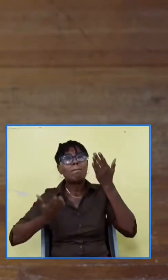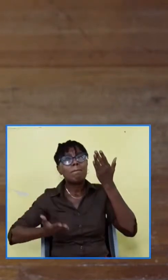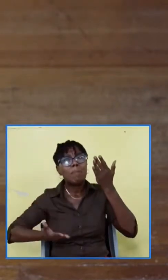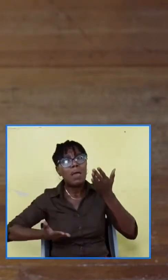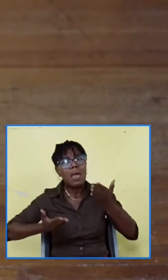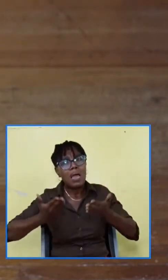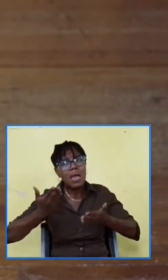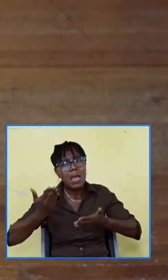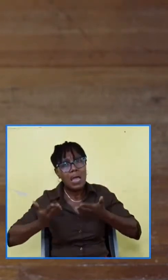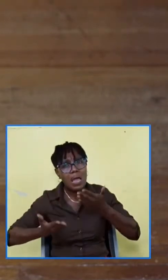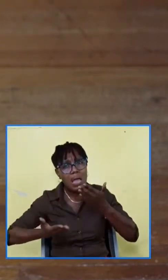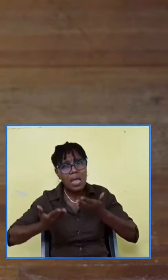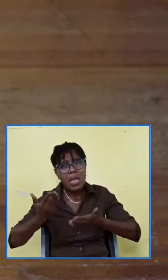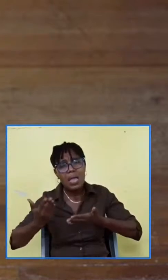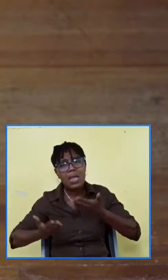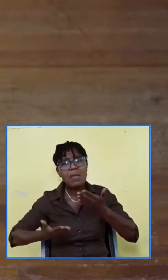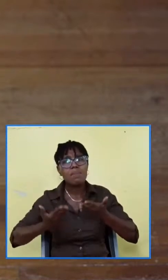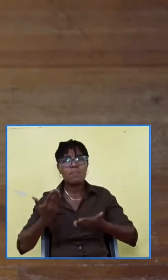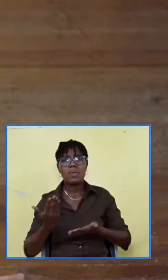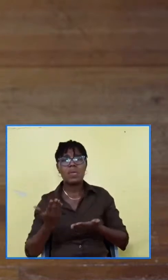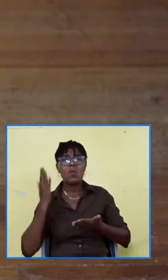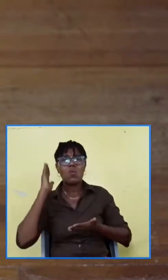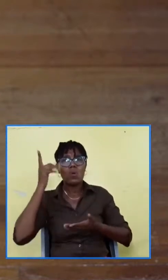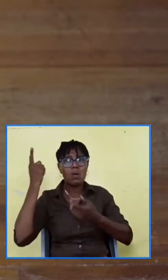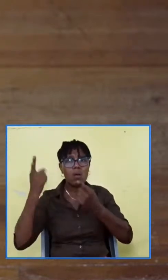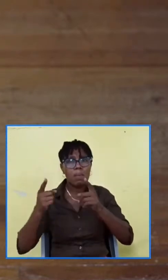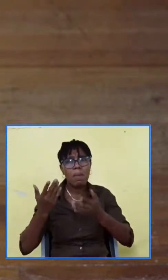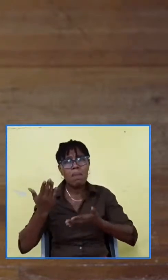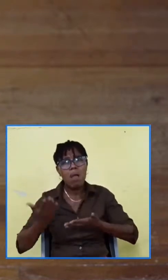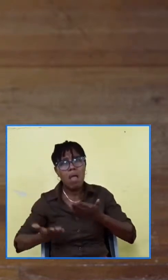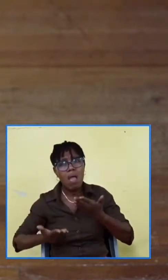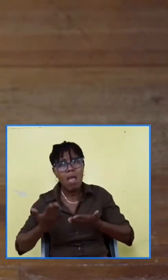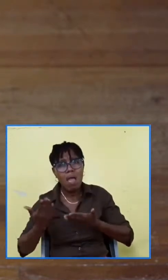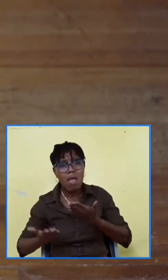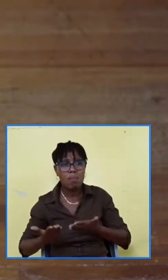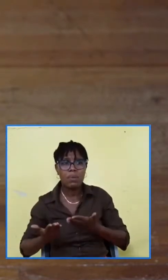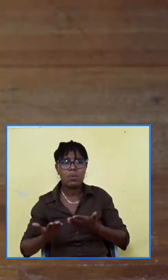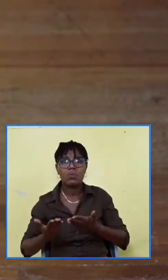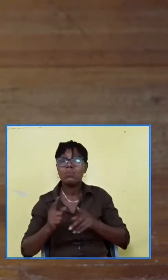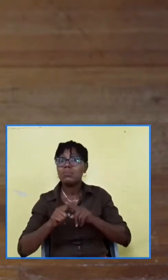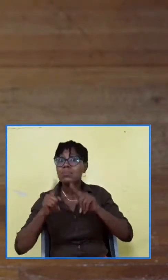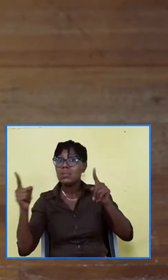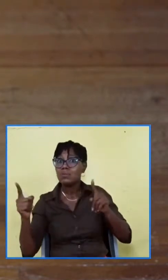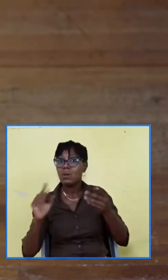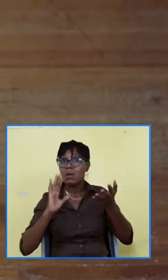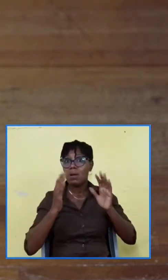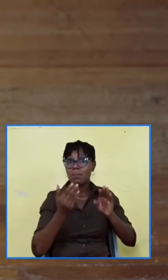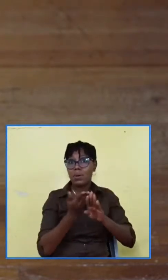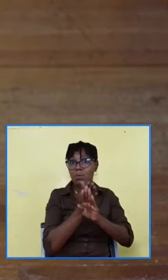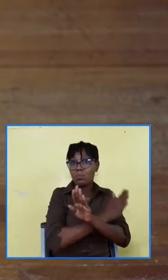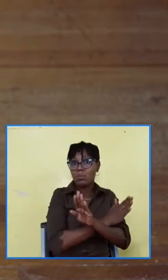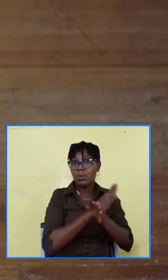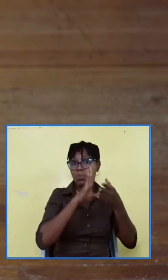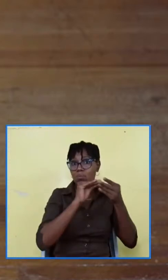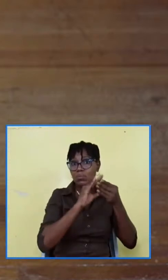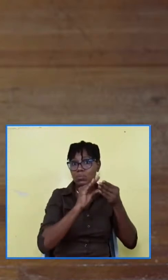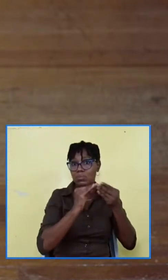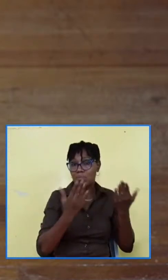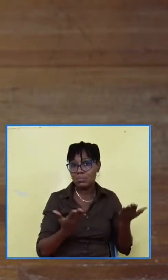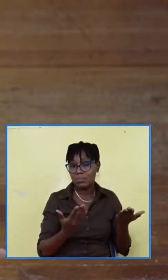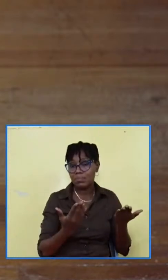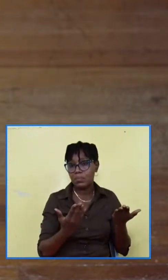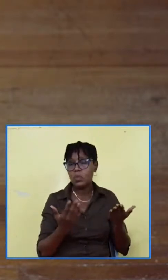be more pessimistic or less optimistic than they were 3 years prior. So what we see now, so we have